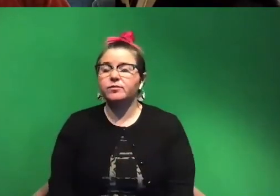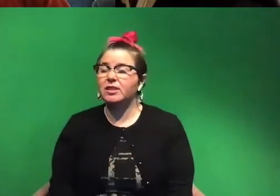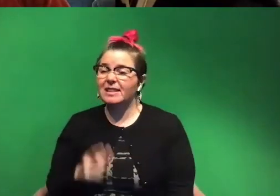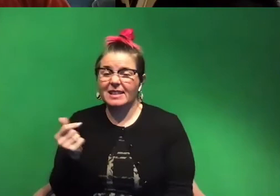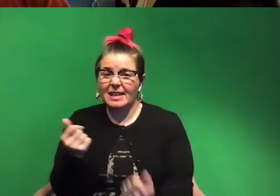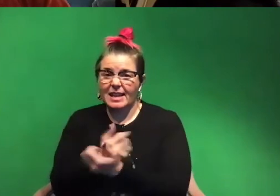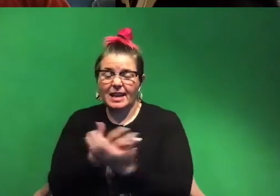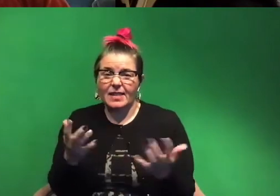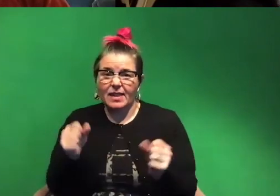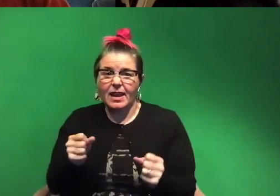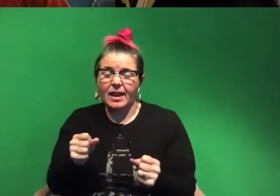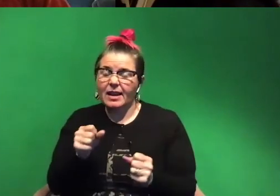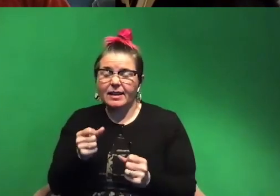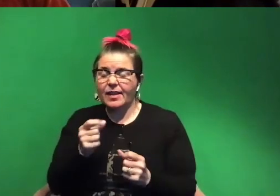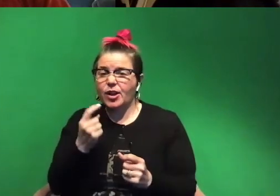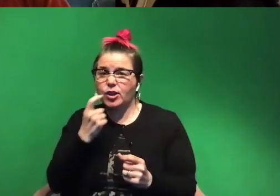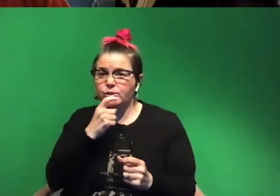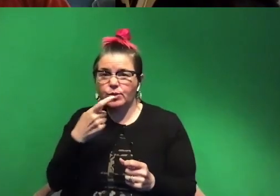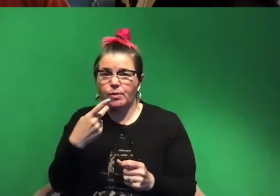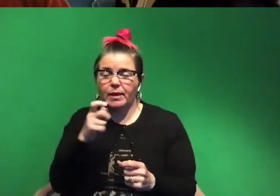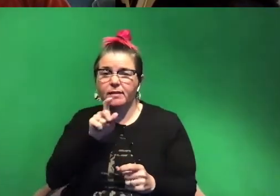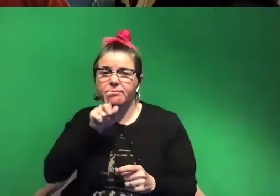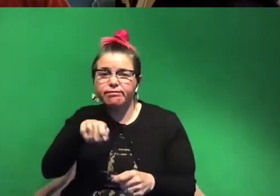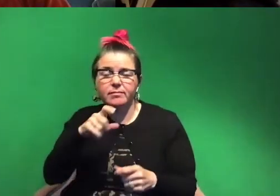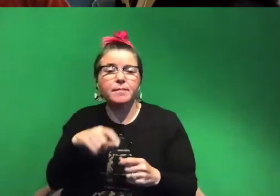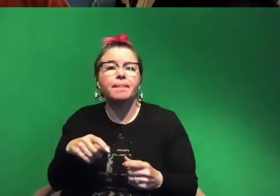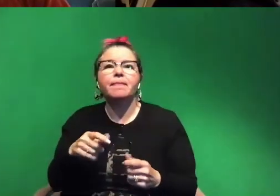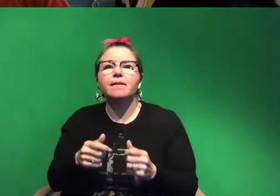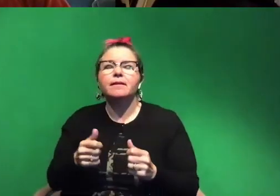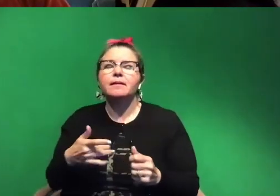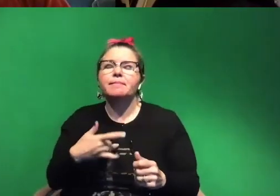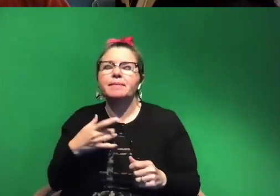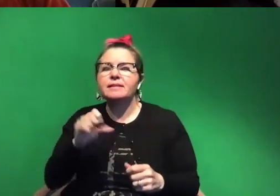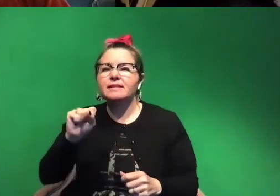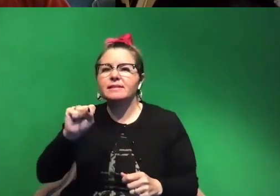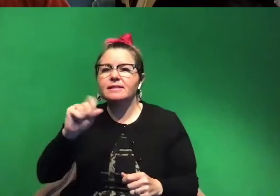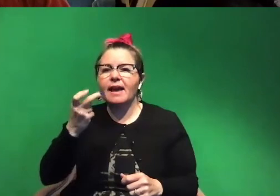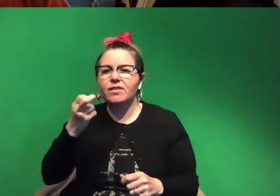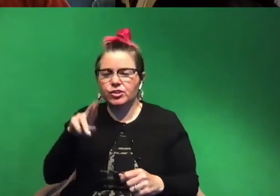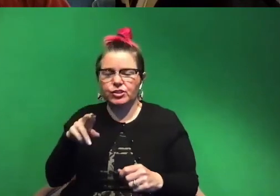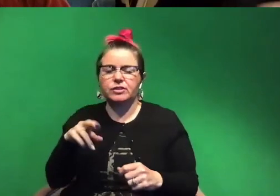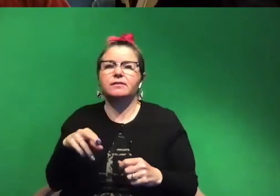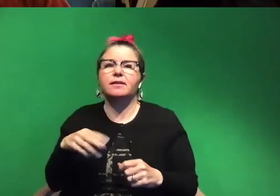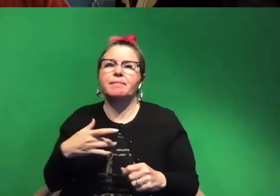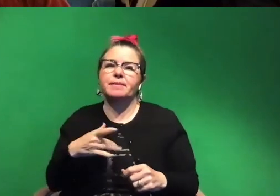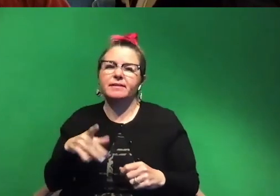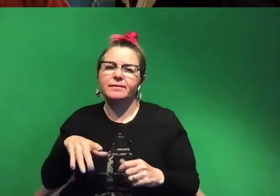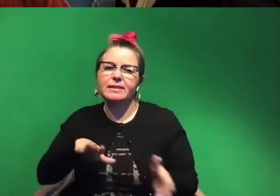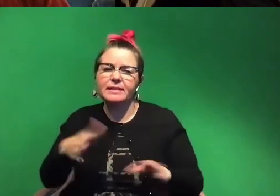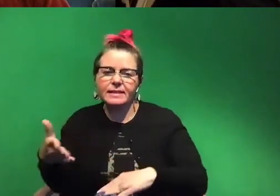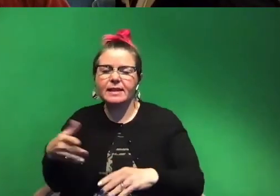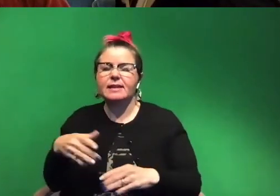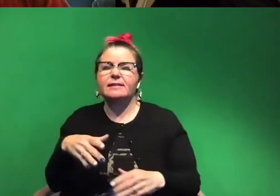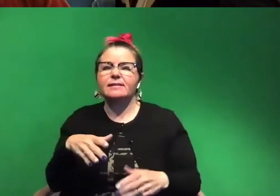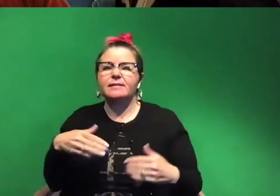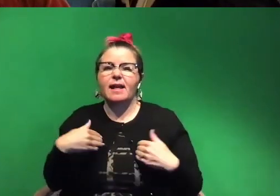their tooth plates on. So for the most part, they're scavengers. That's why they tend to go to, whale falls and carcasses and things